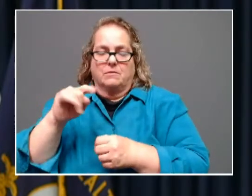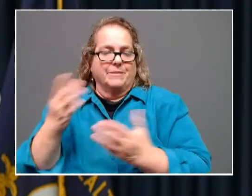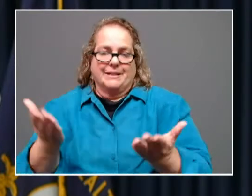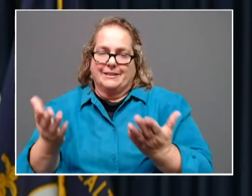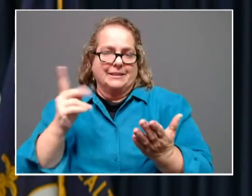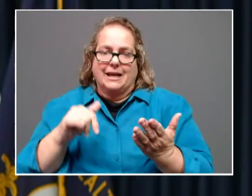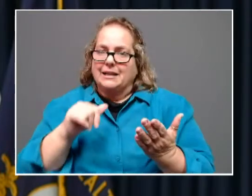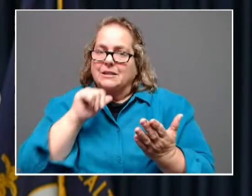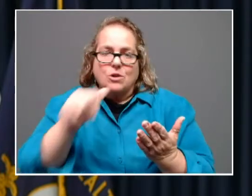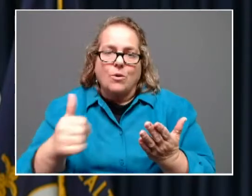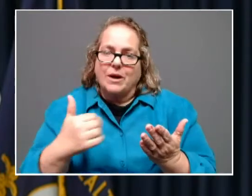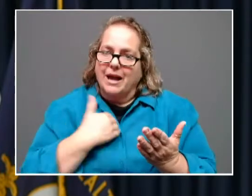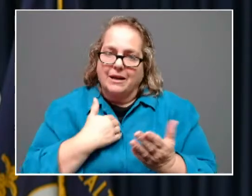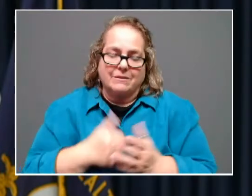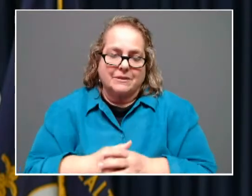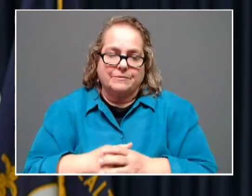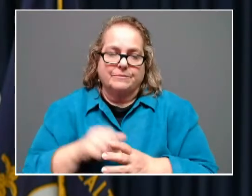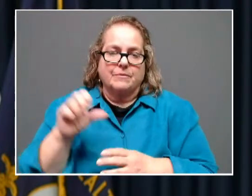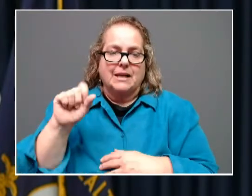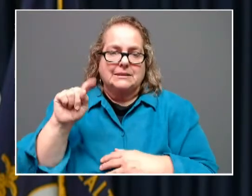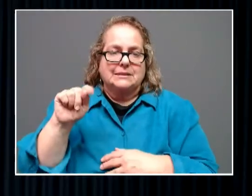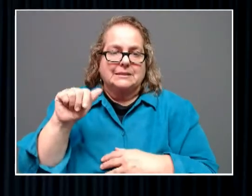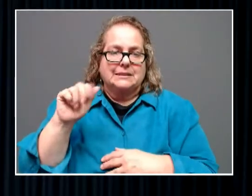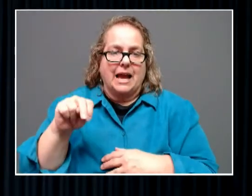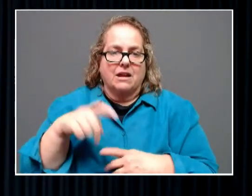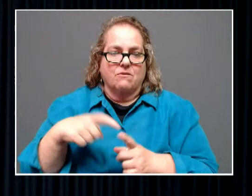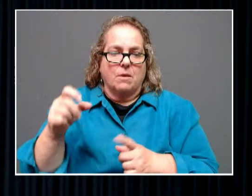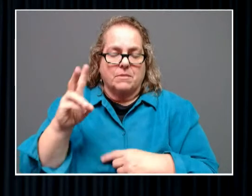Ingold from WEKU.